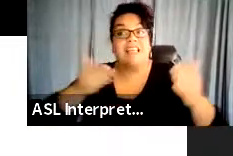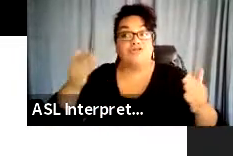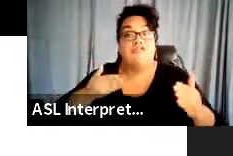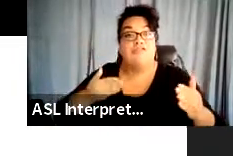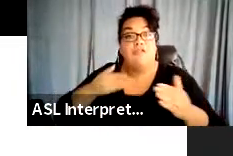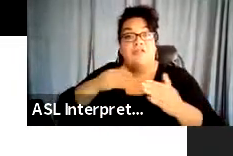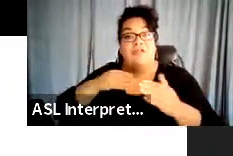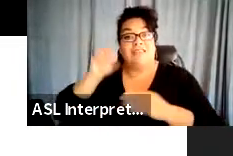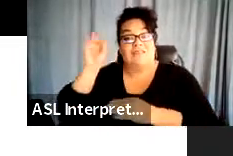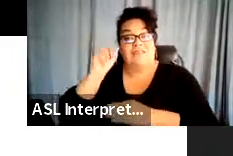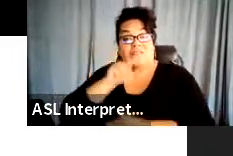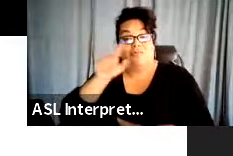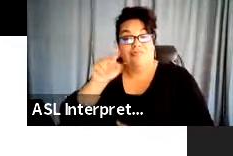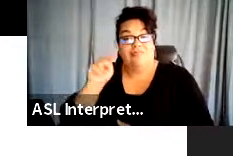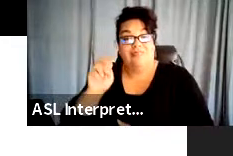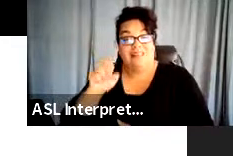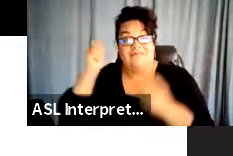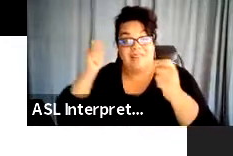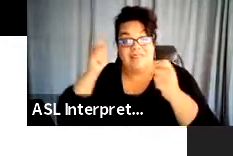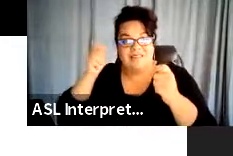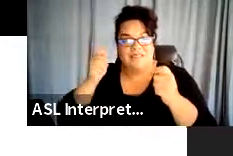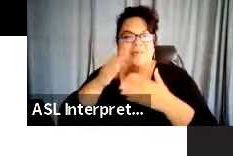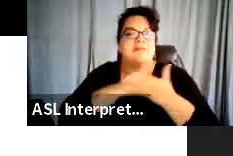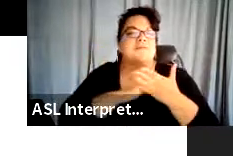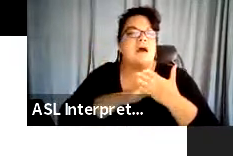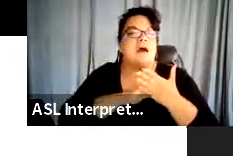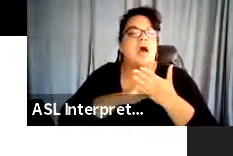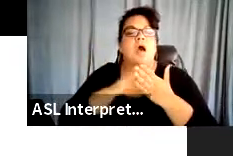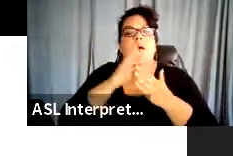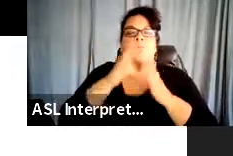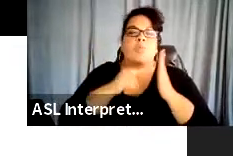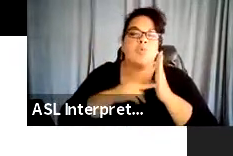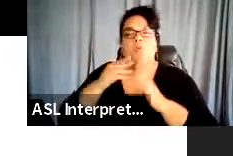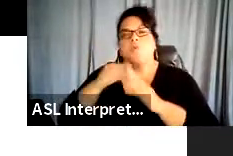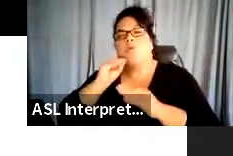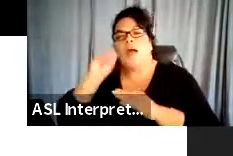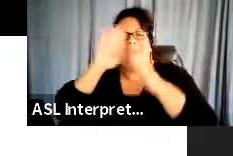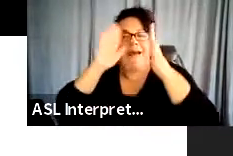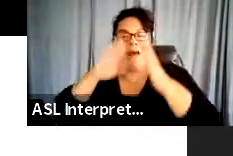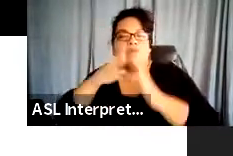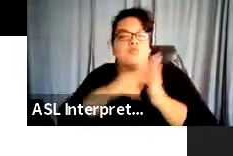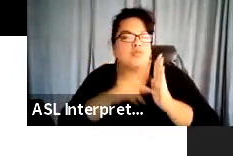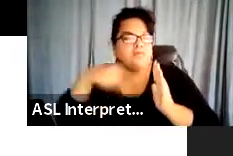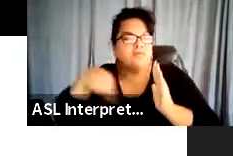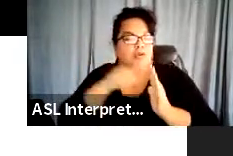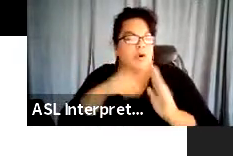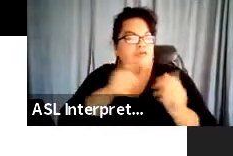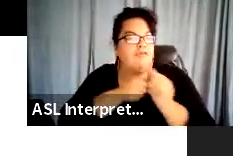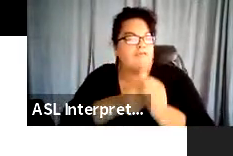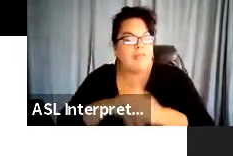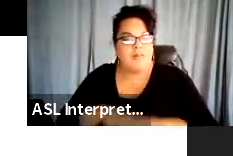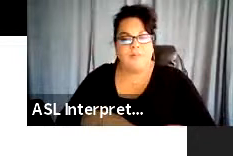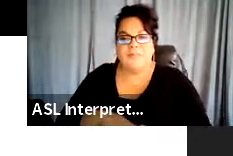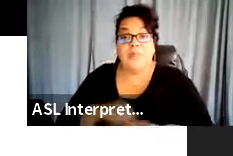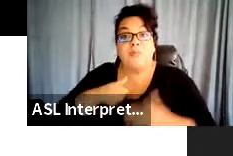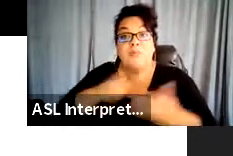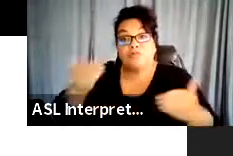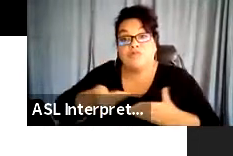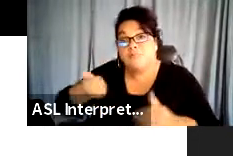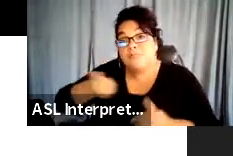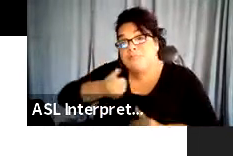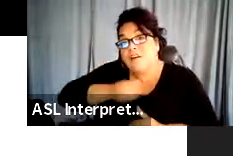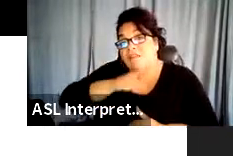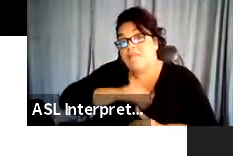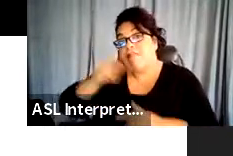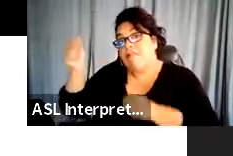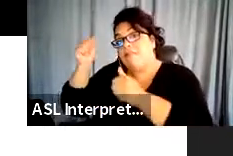go over some house rules and expectations we have. I'll introduce myself and the artists, and